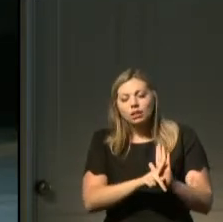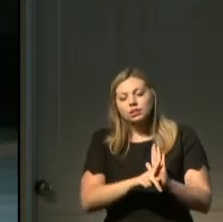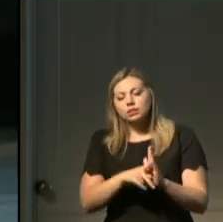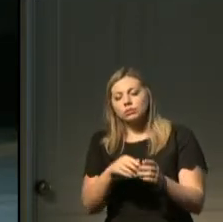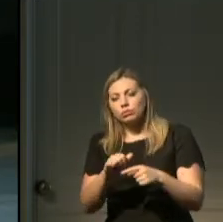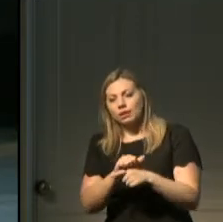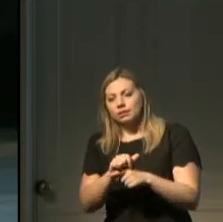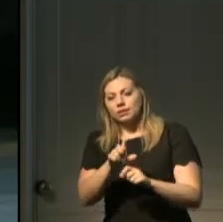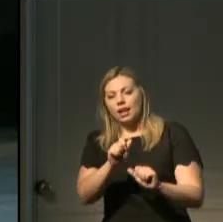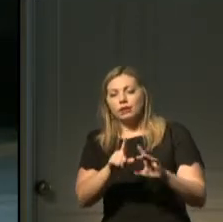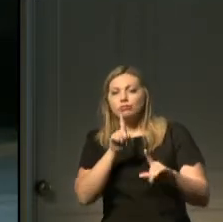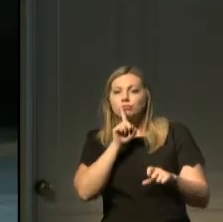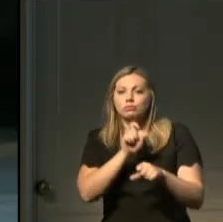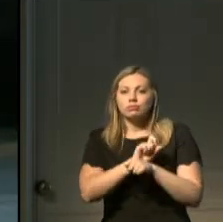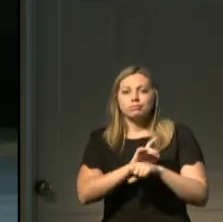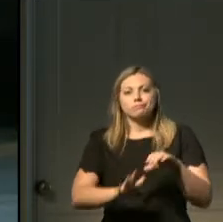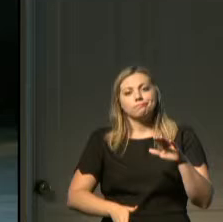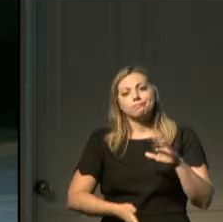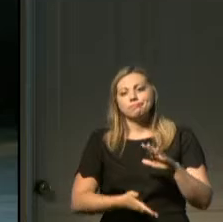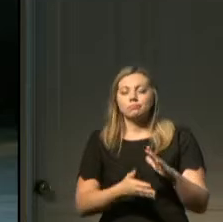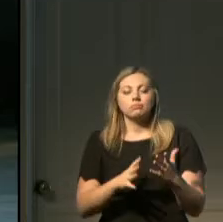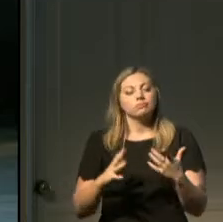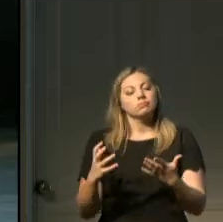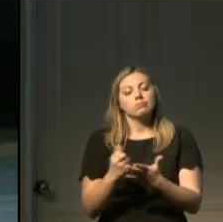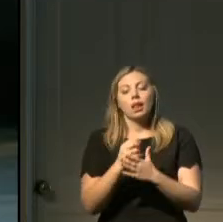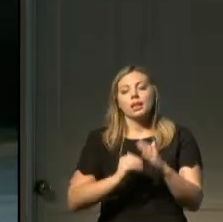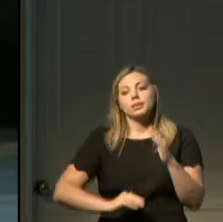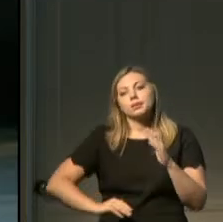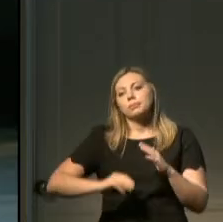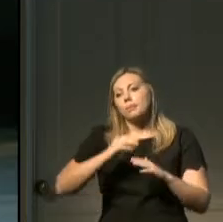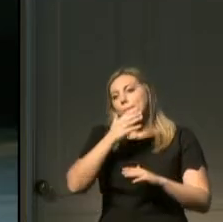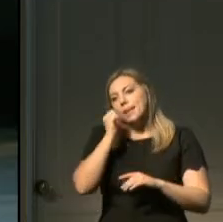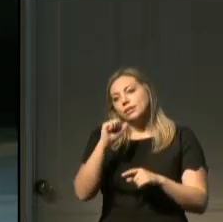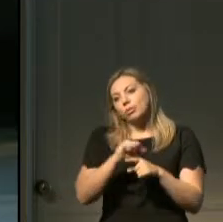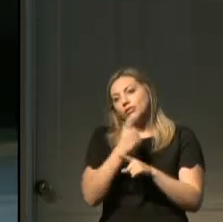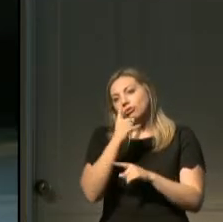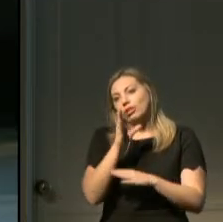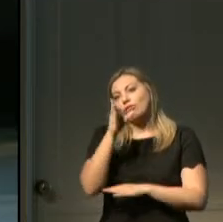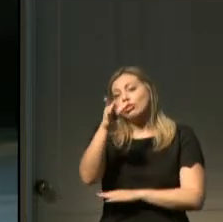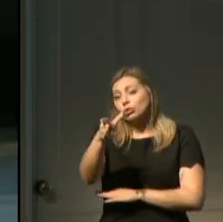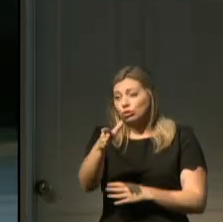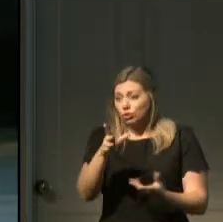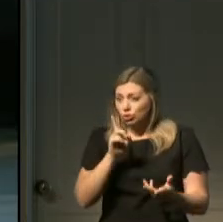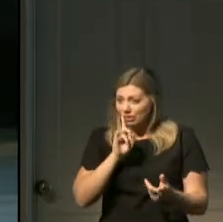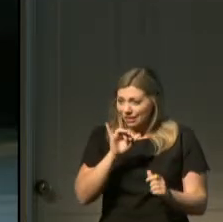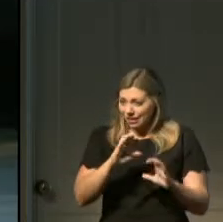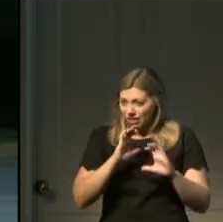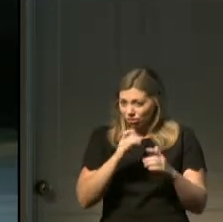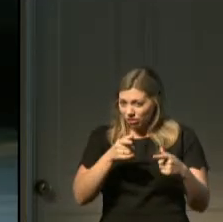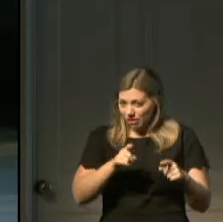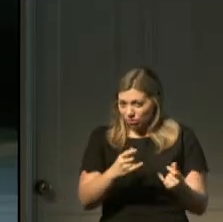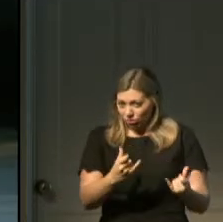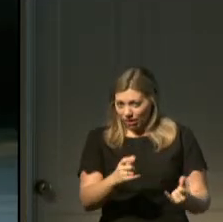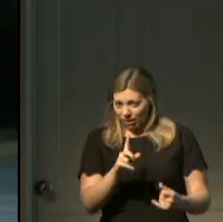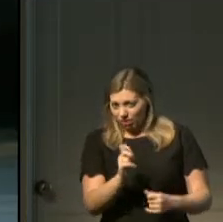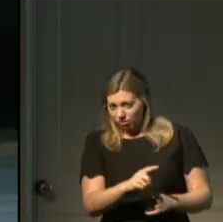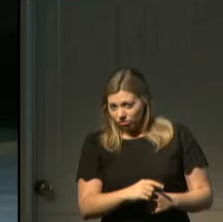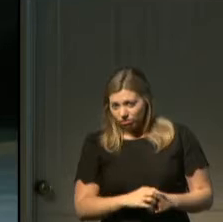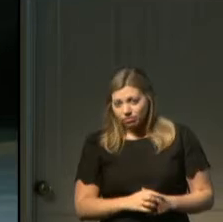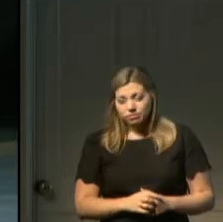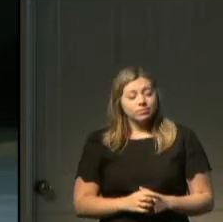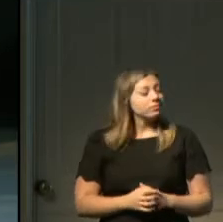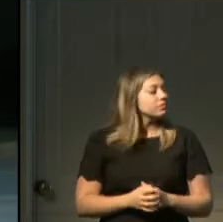optimize for the future, in this area? Are those conversations that are going on now?